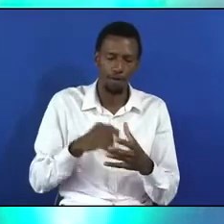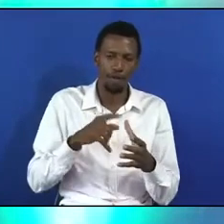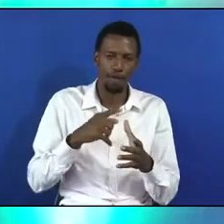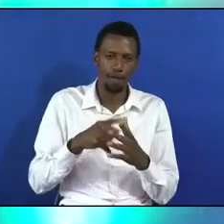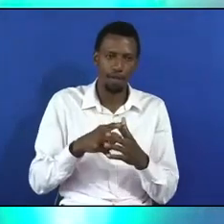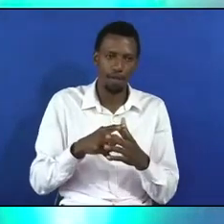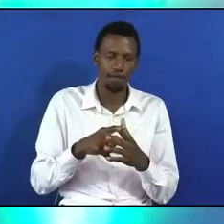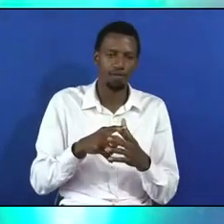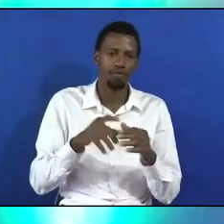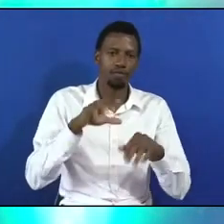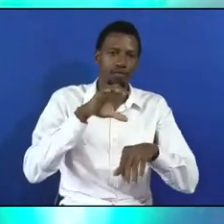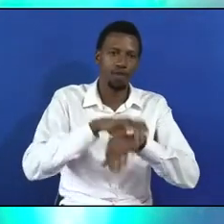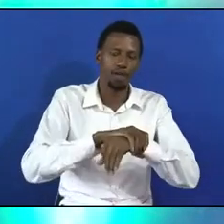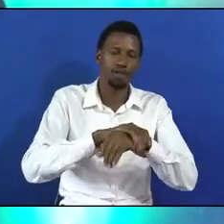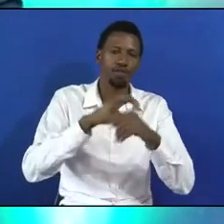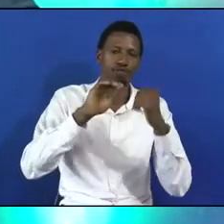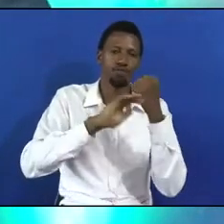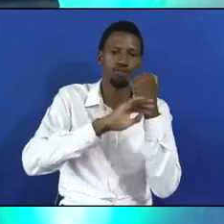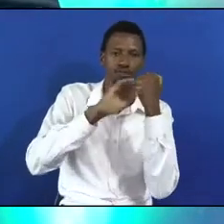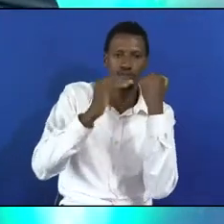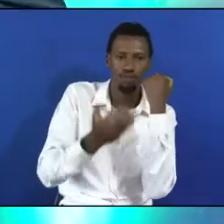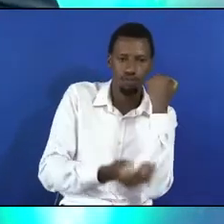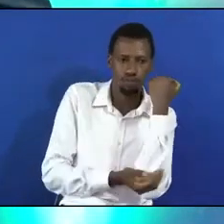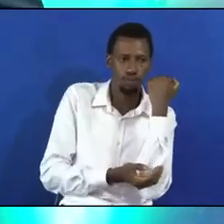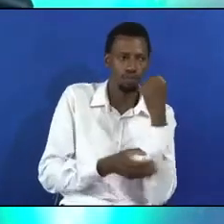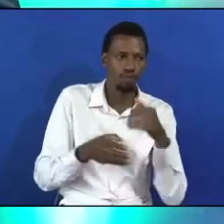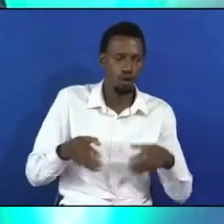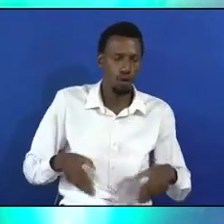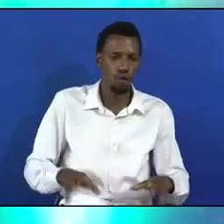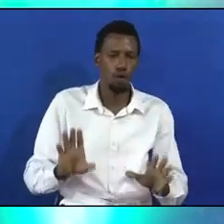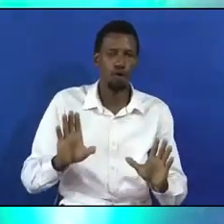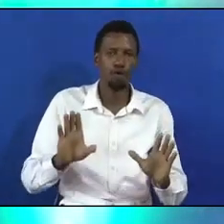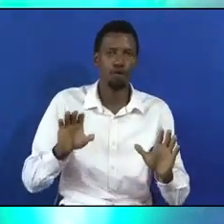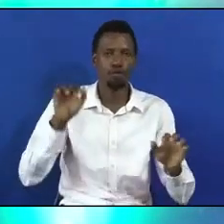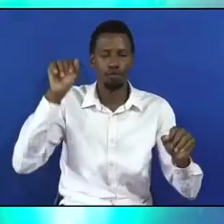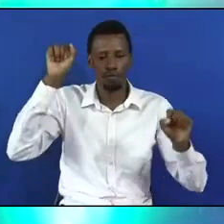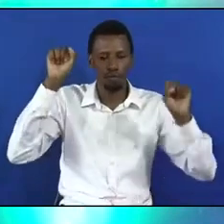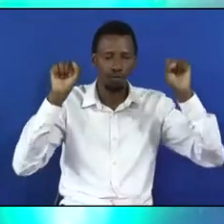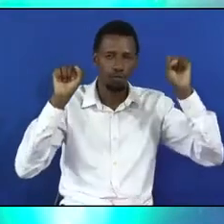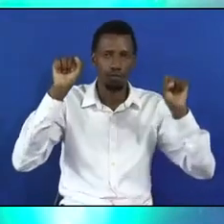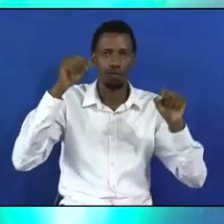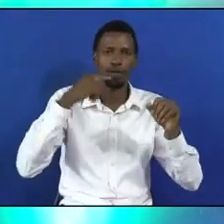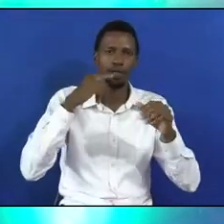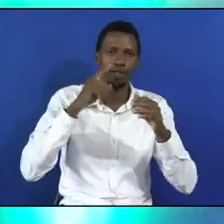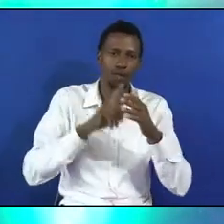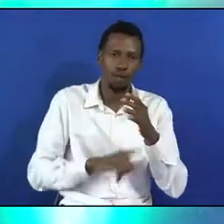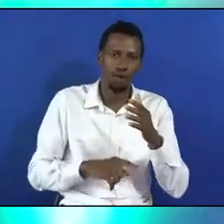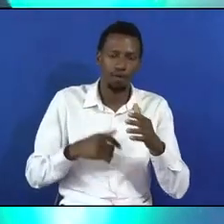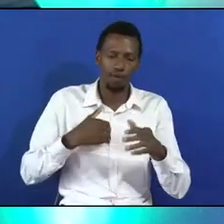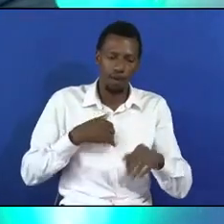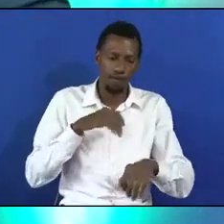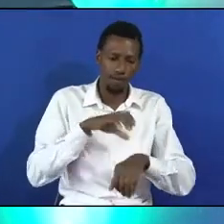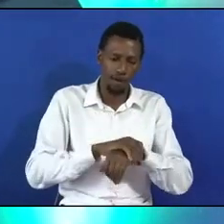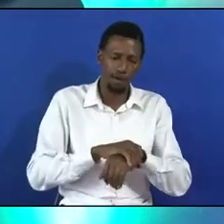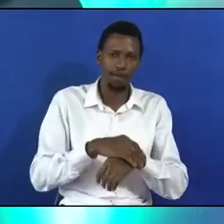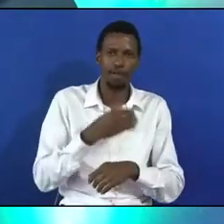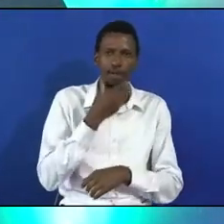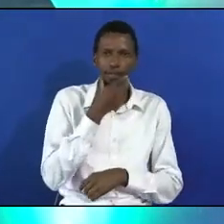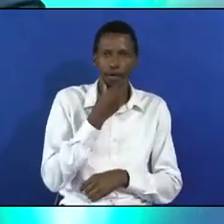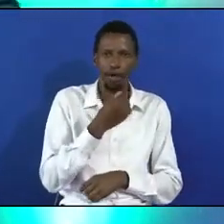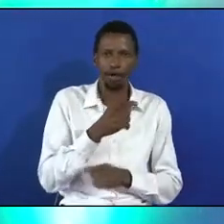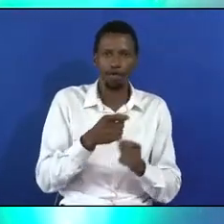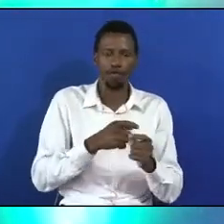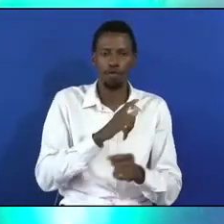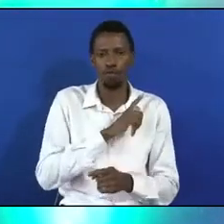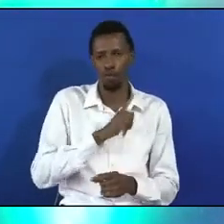Cain, and said, I have acquired a man from the Lord. Then